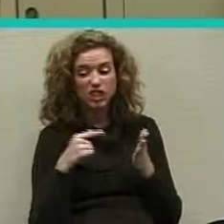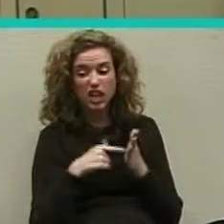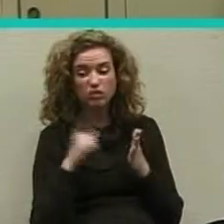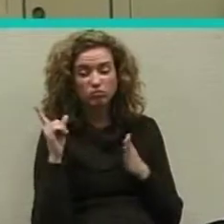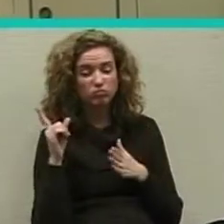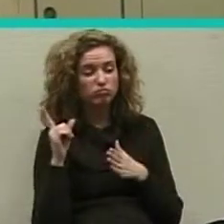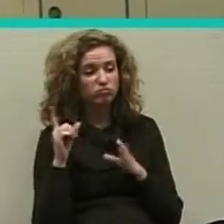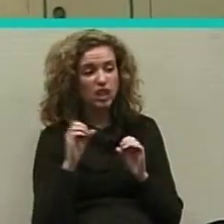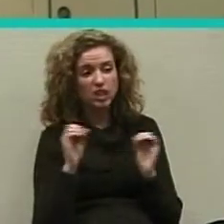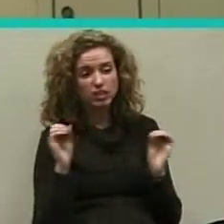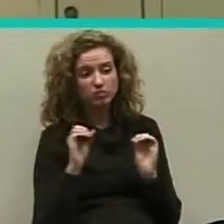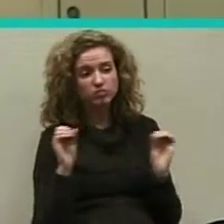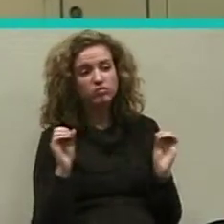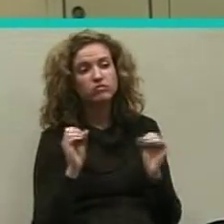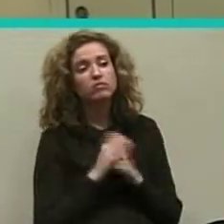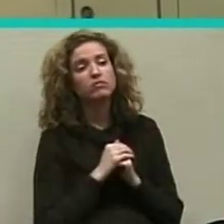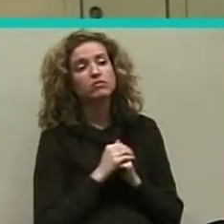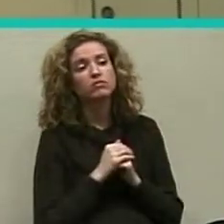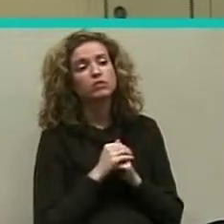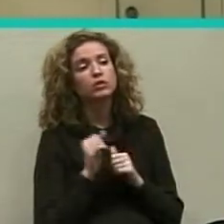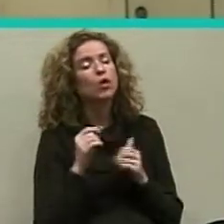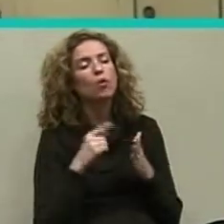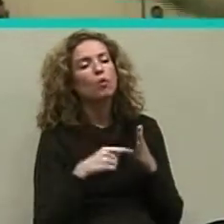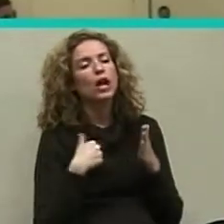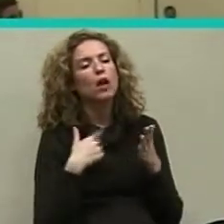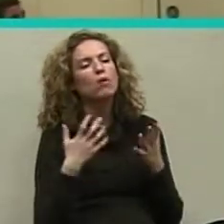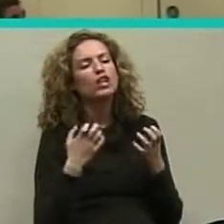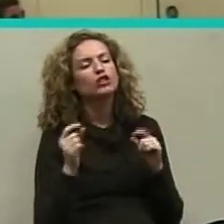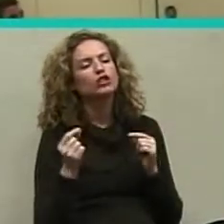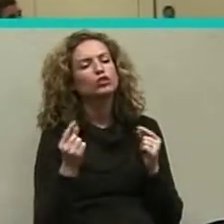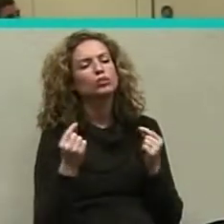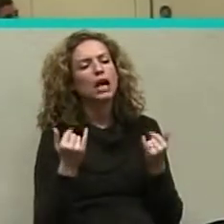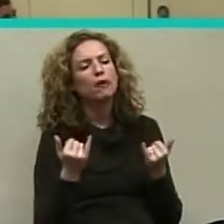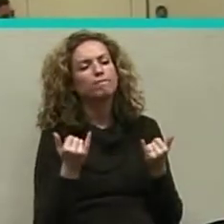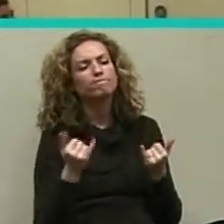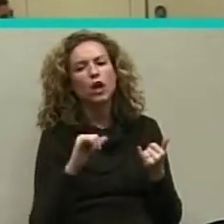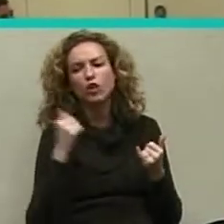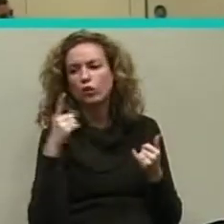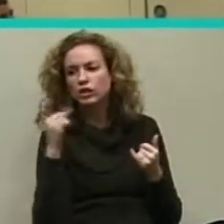Okay. Now, what I want to do, first of all, any other questions?